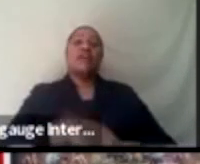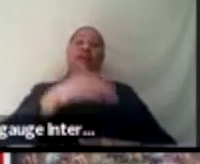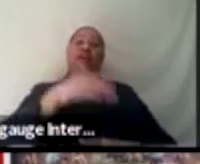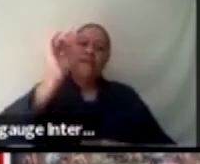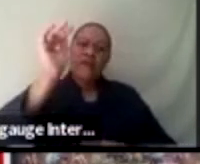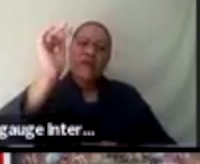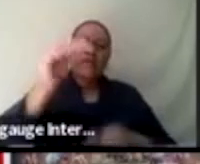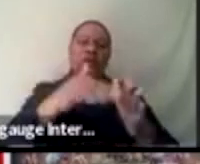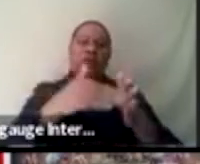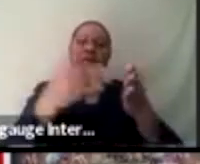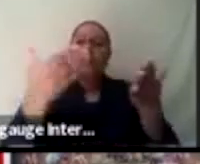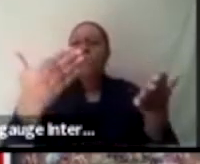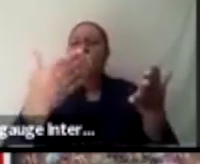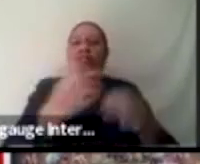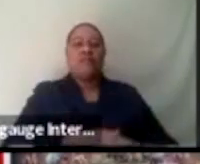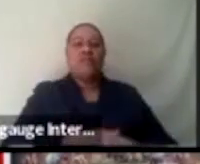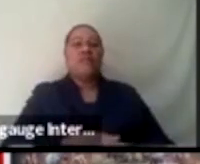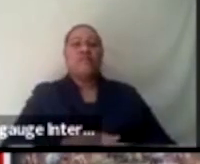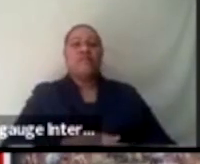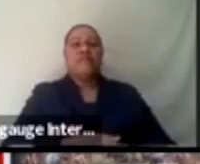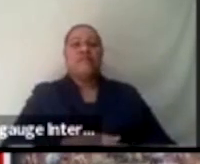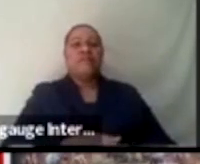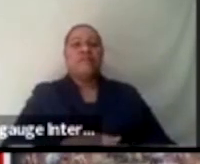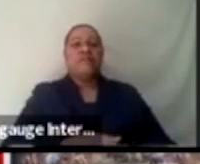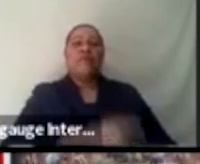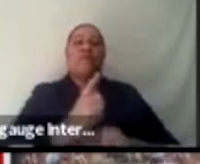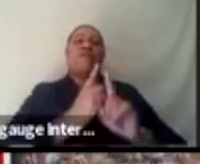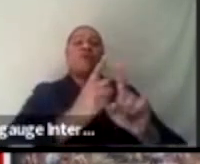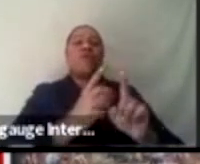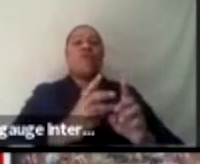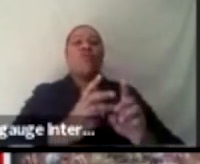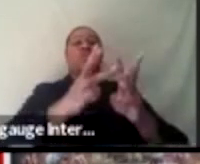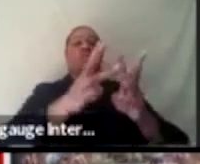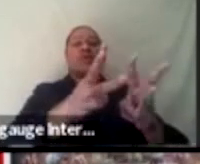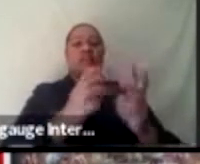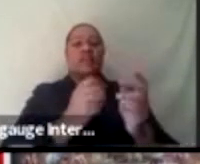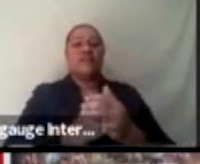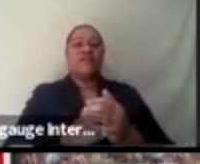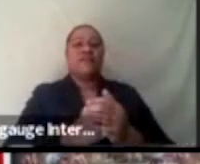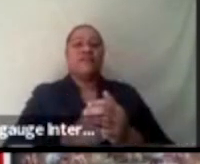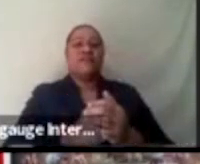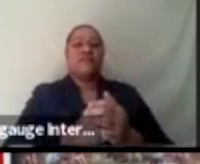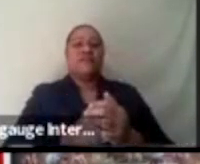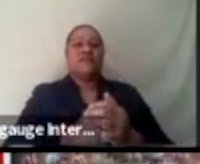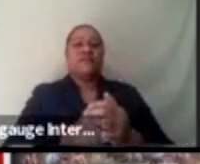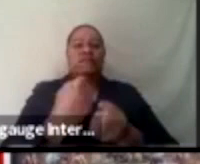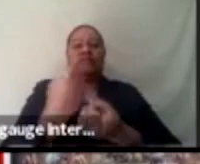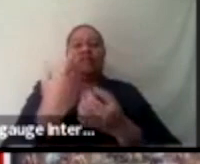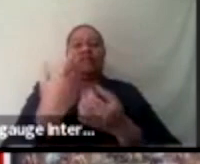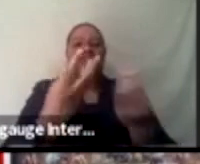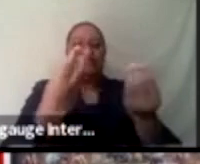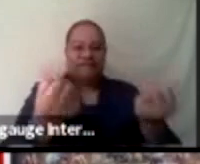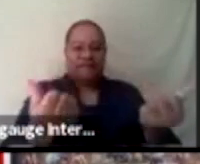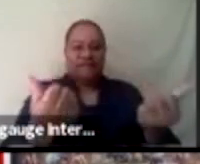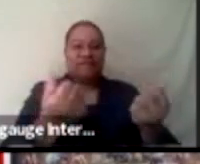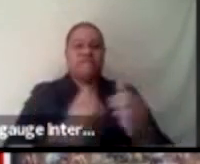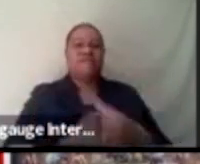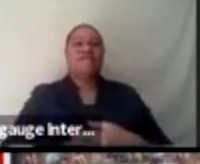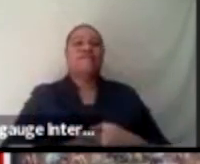empathy, following which an amicable resolution will emerge.